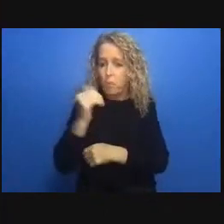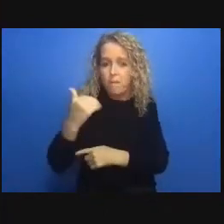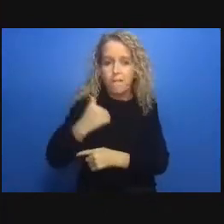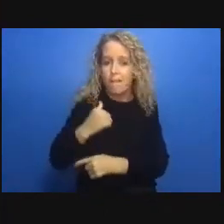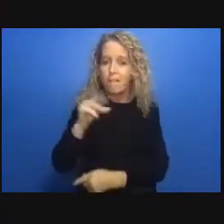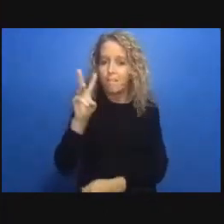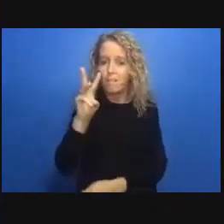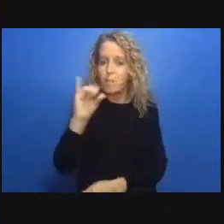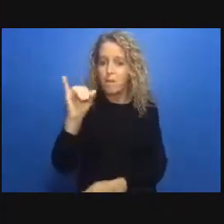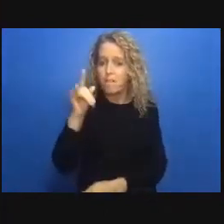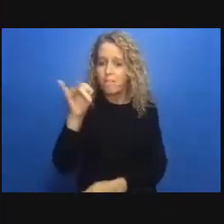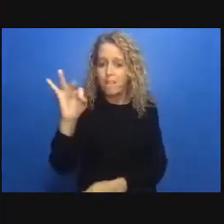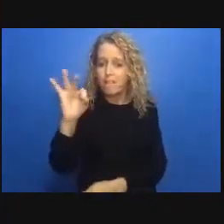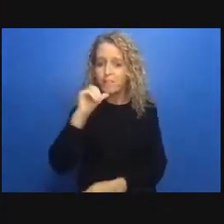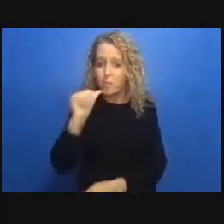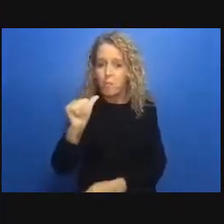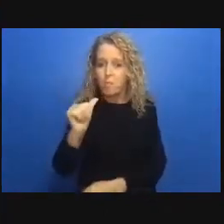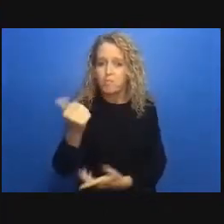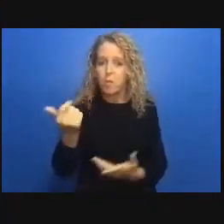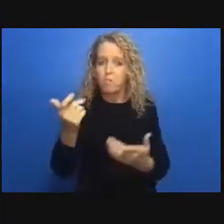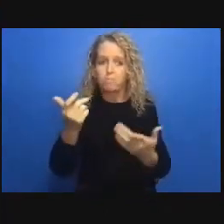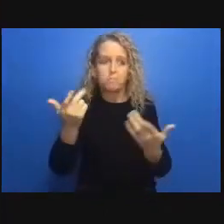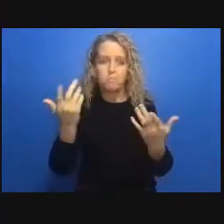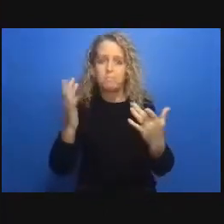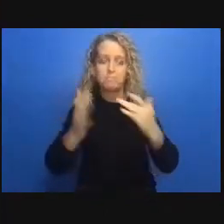most notably,